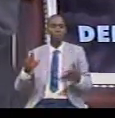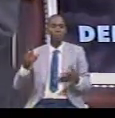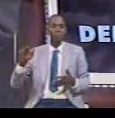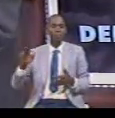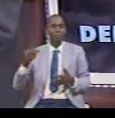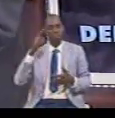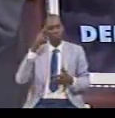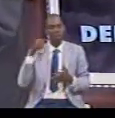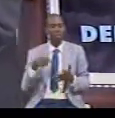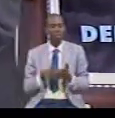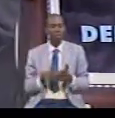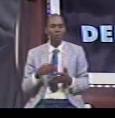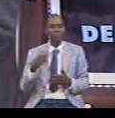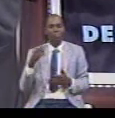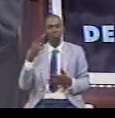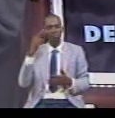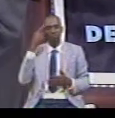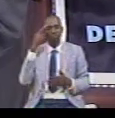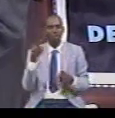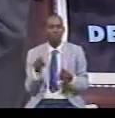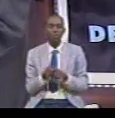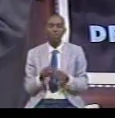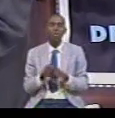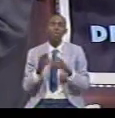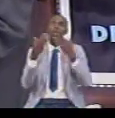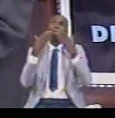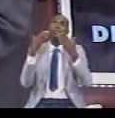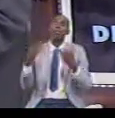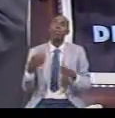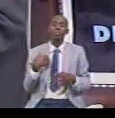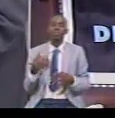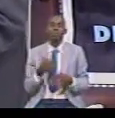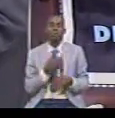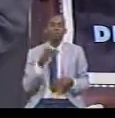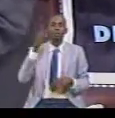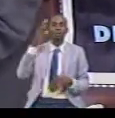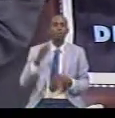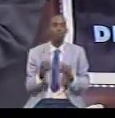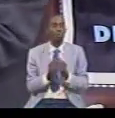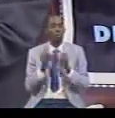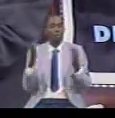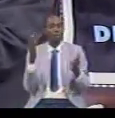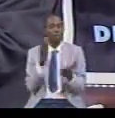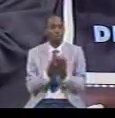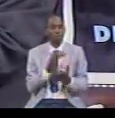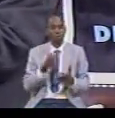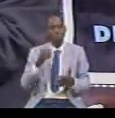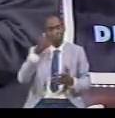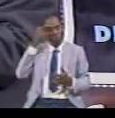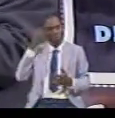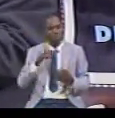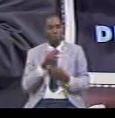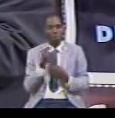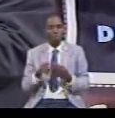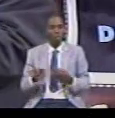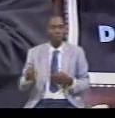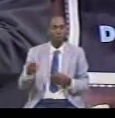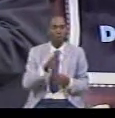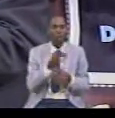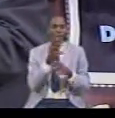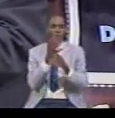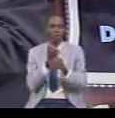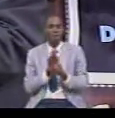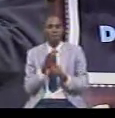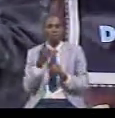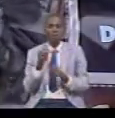cause also thank we God without ceasing, because when ye received the